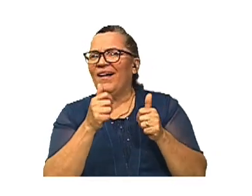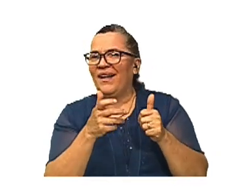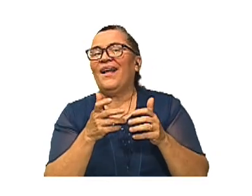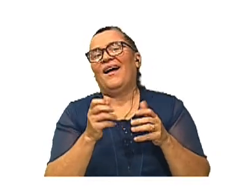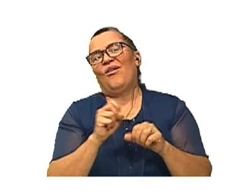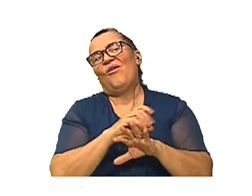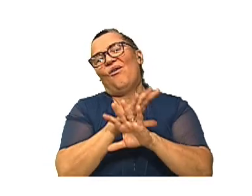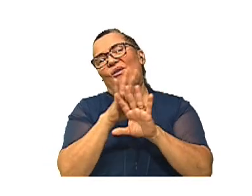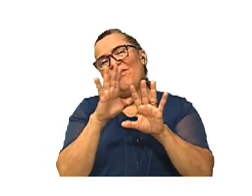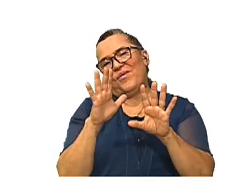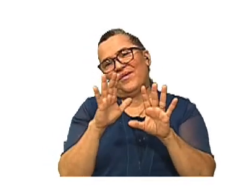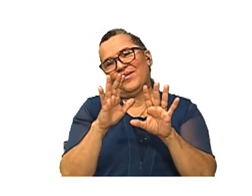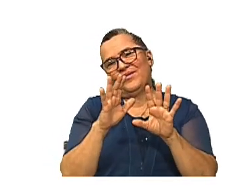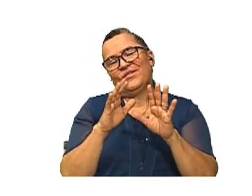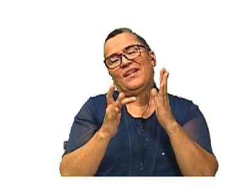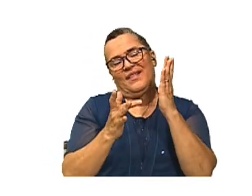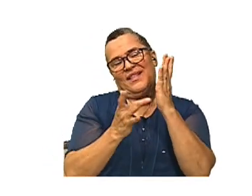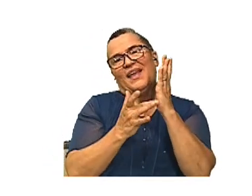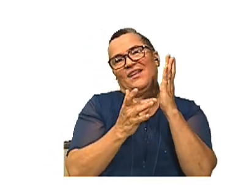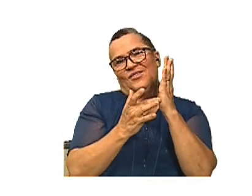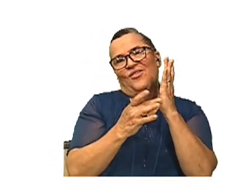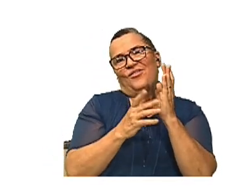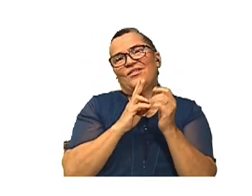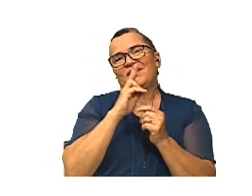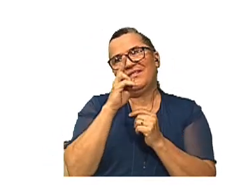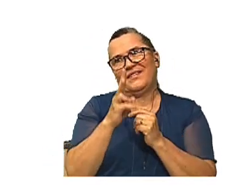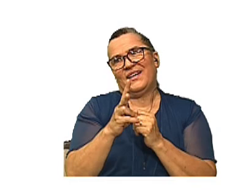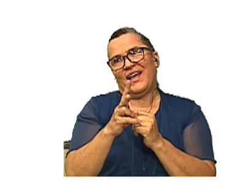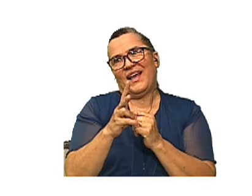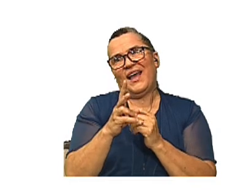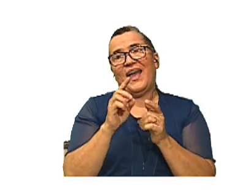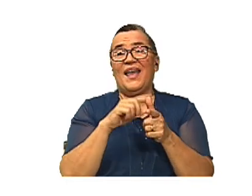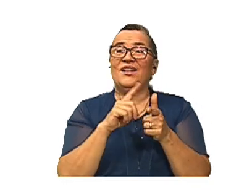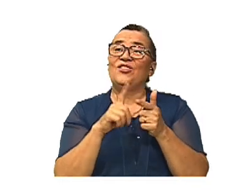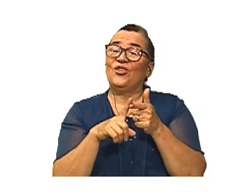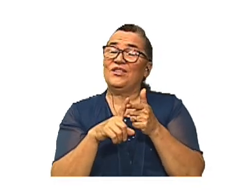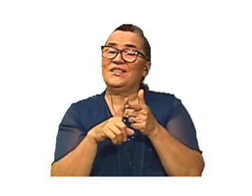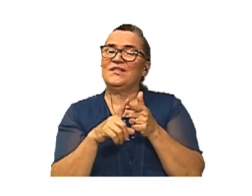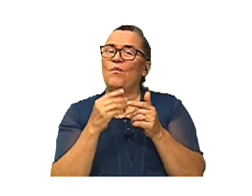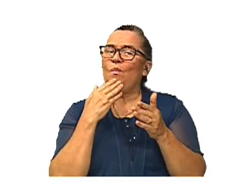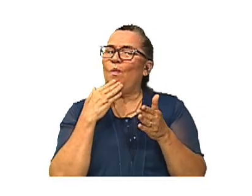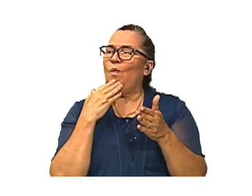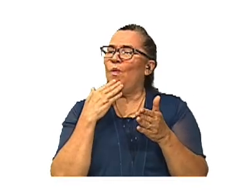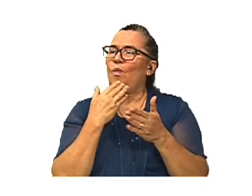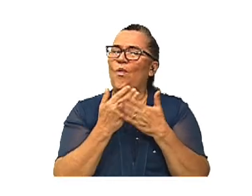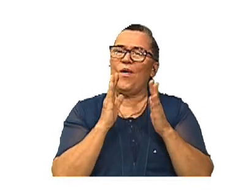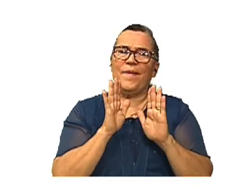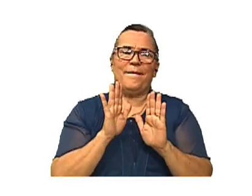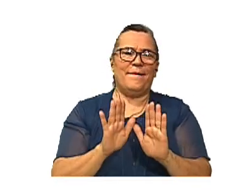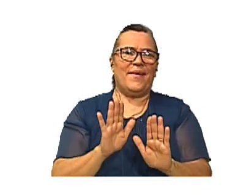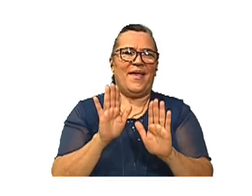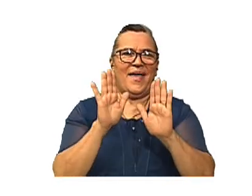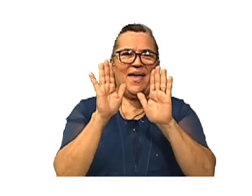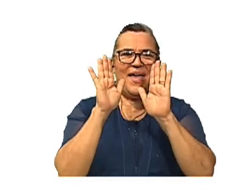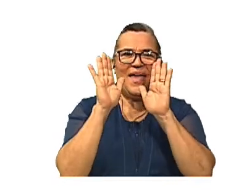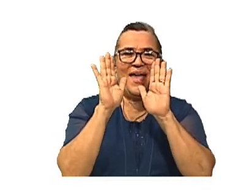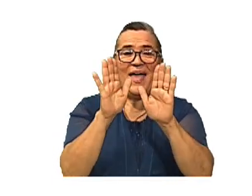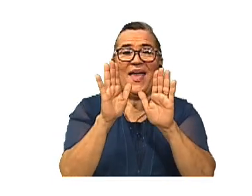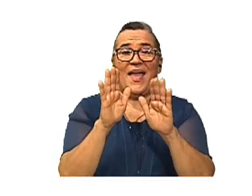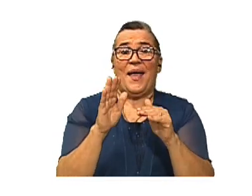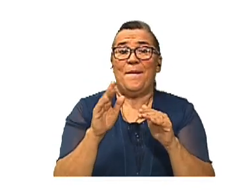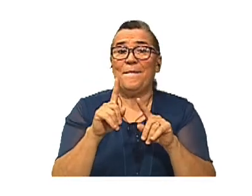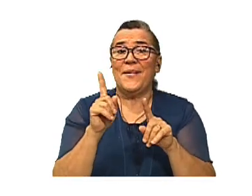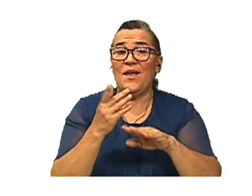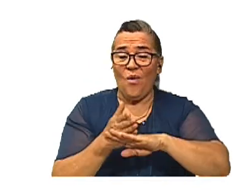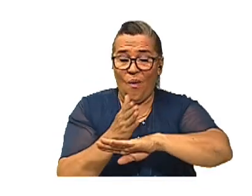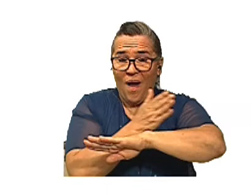Obviously, it has to do with technology, right? Ah, very good. Excellent. But before